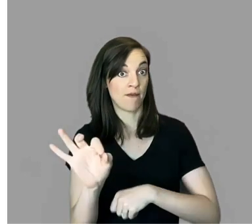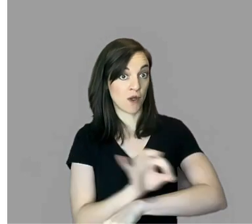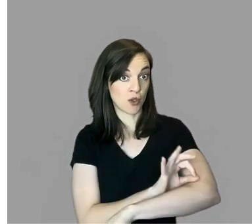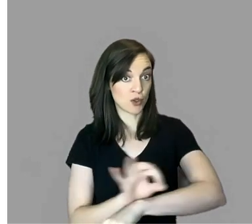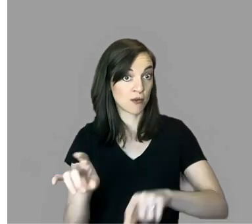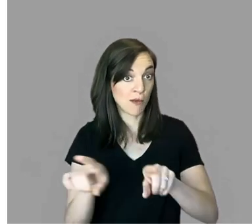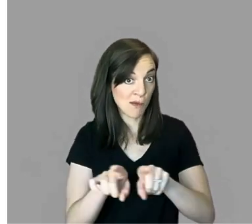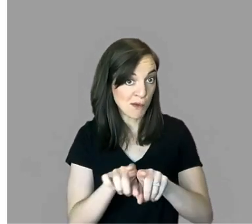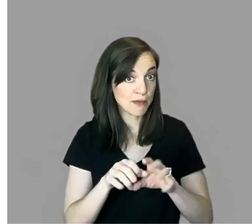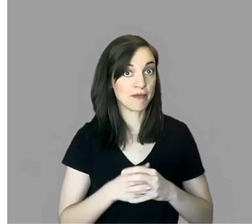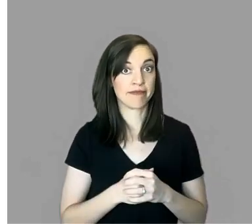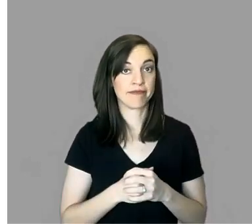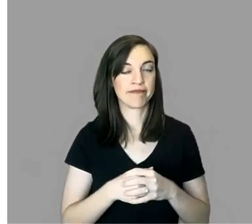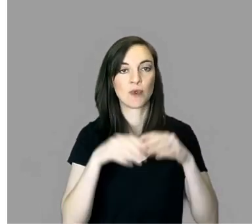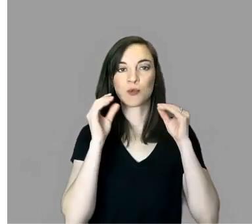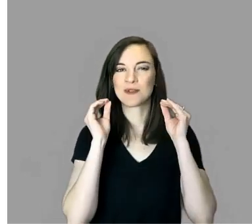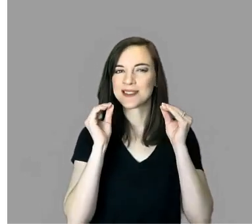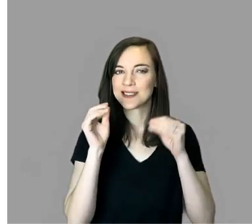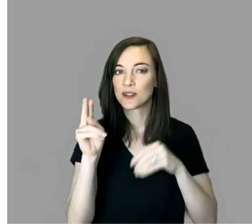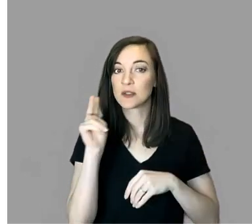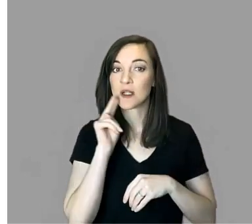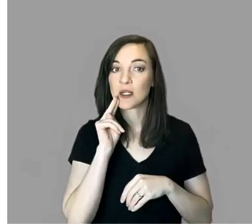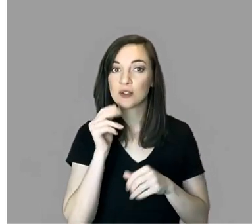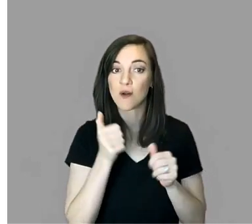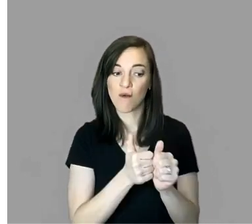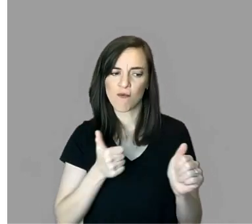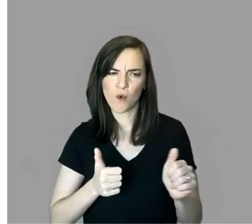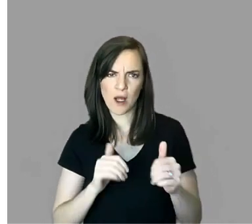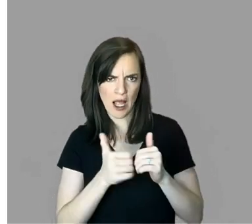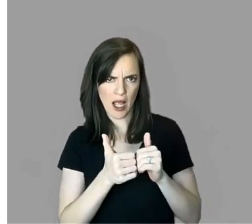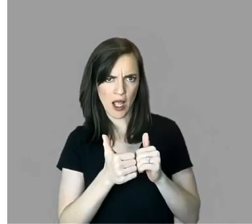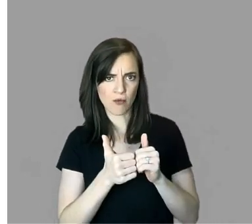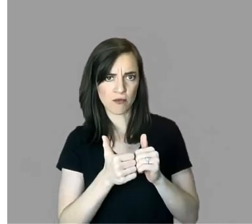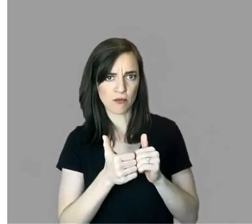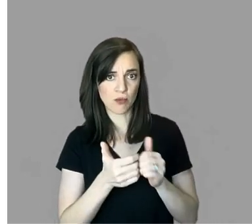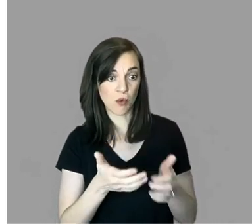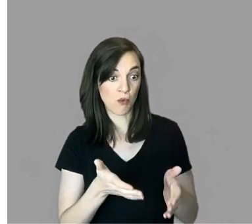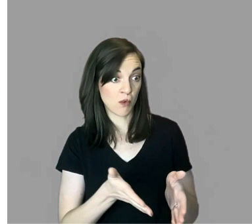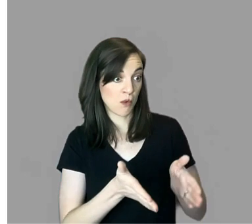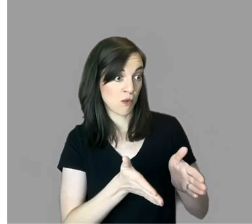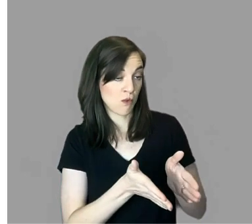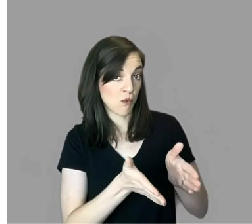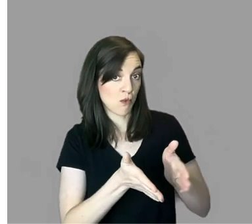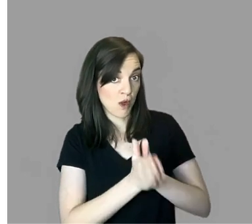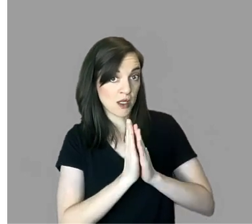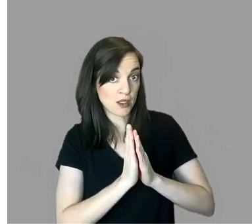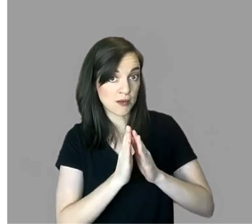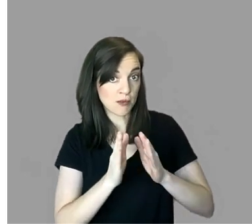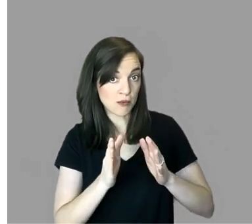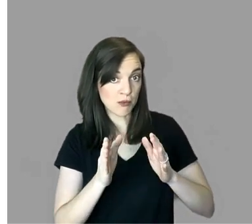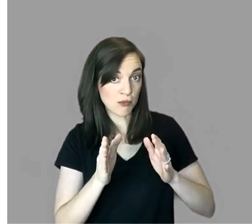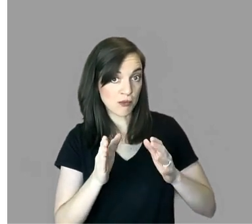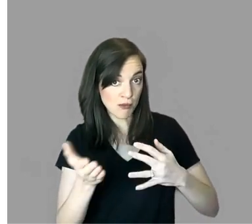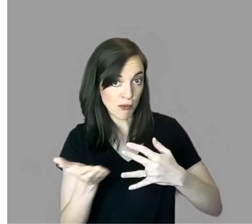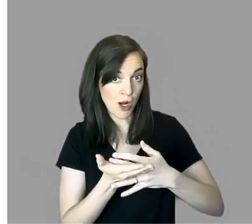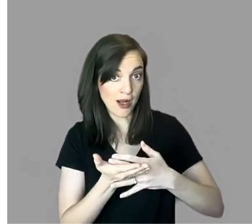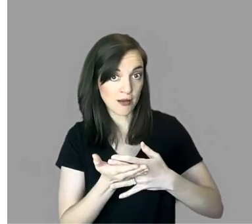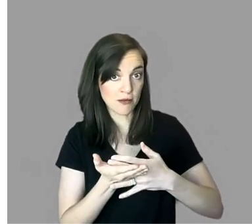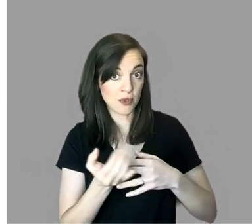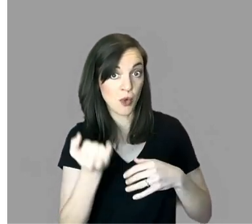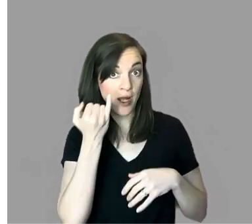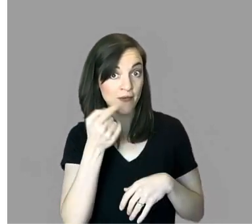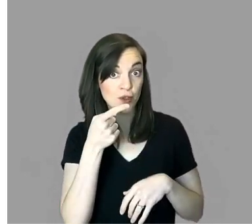reinforcement. The reinforcement for the replacement behavior needs to serve the same or similar function, which is to